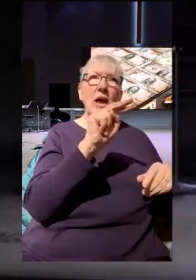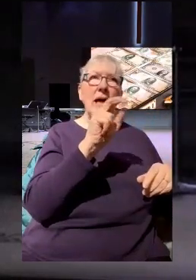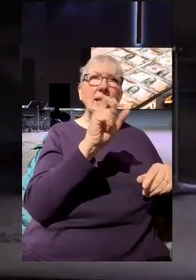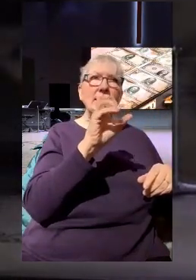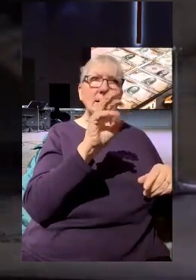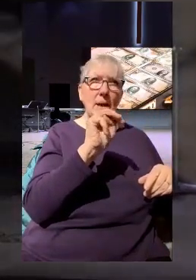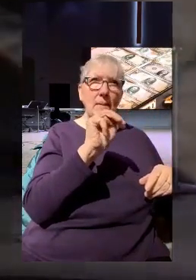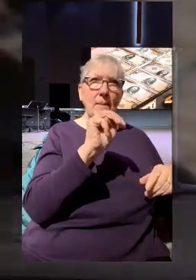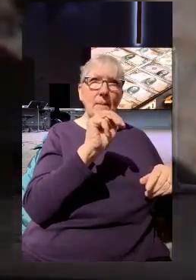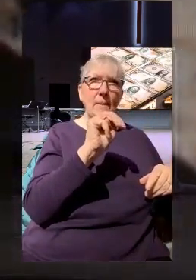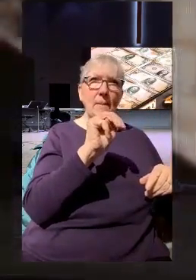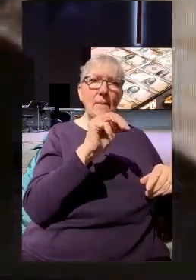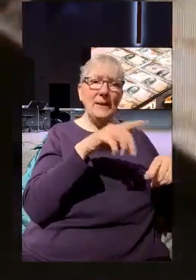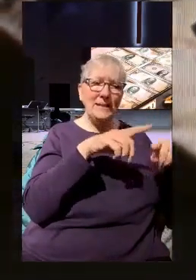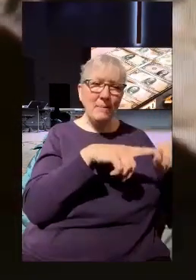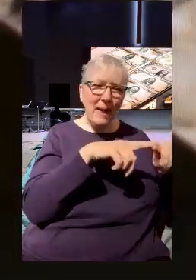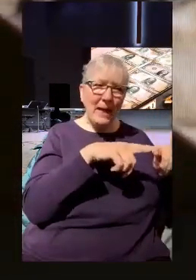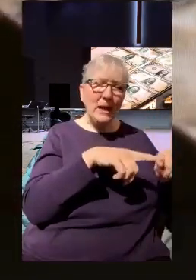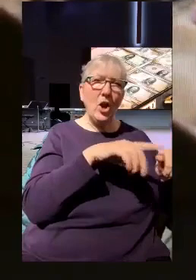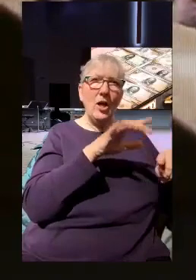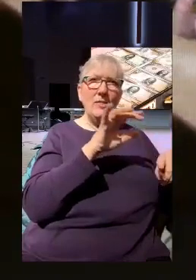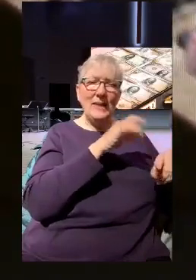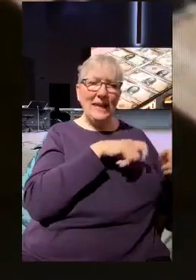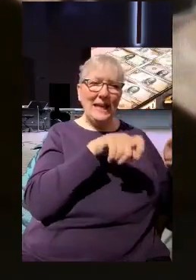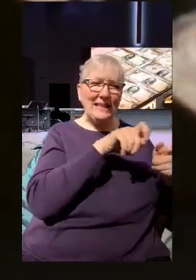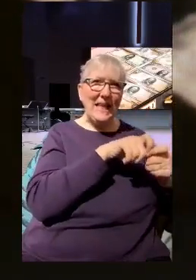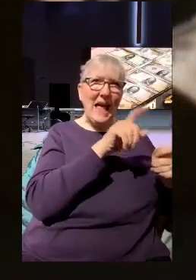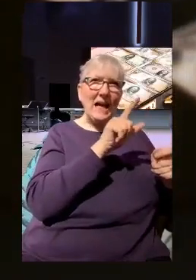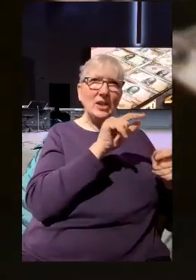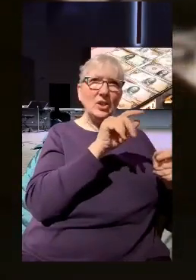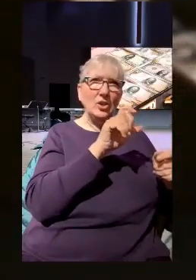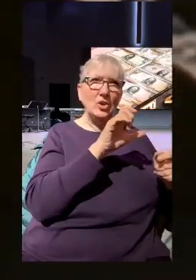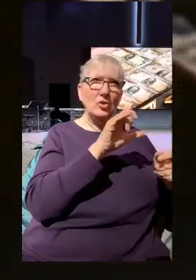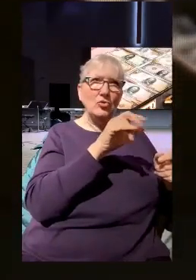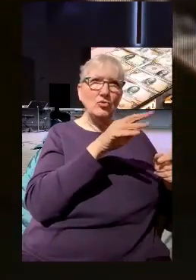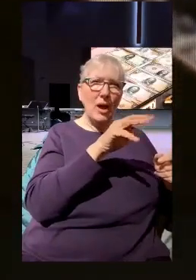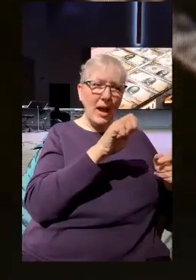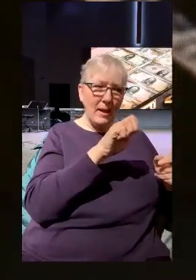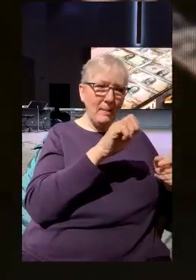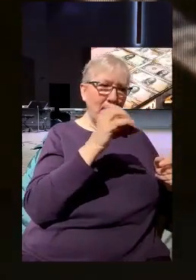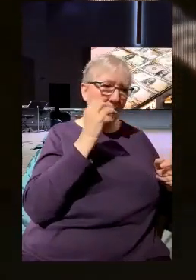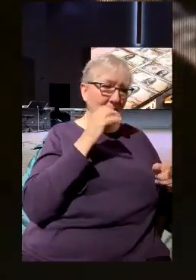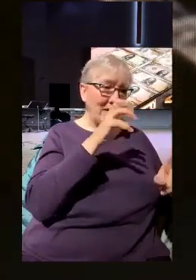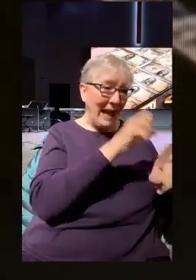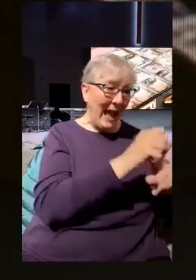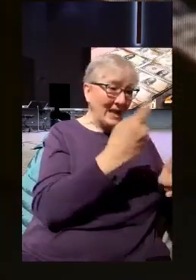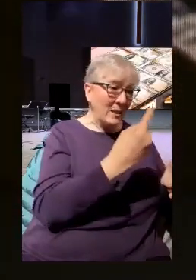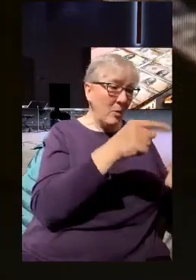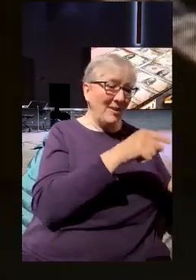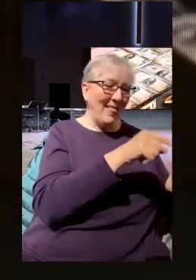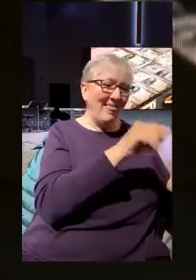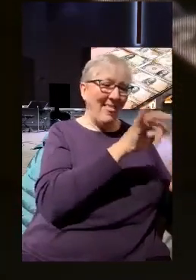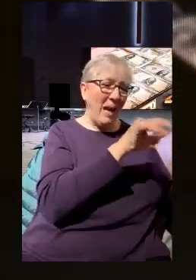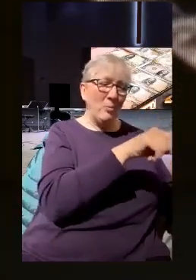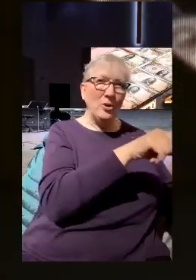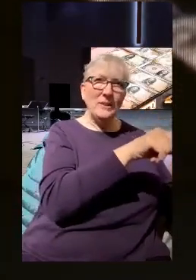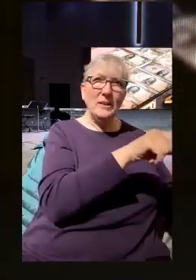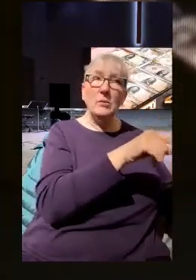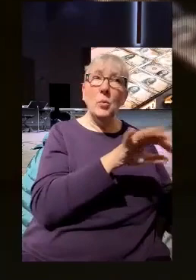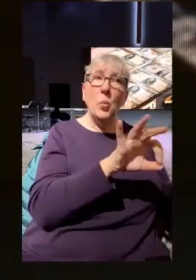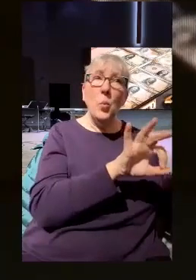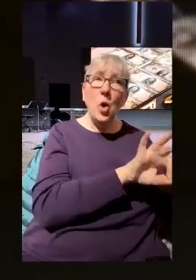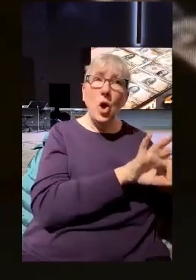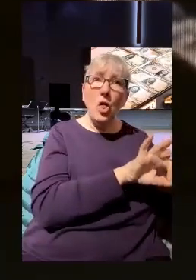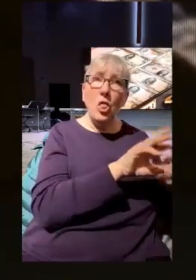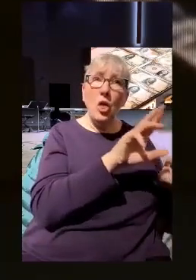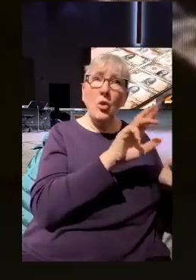crimes or transgressions, he or she may not be worthy of being ransomed. The community would decide,